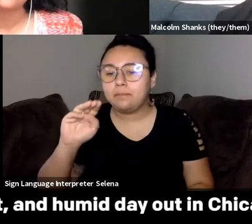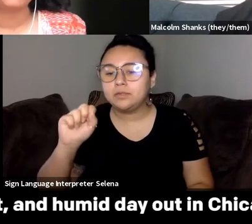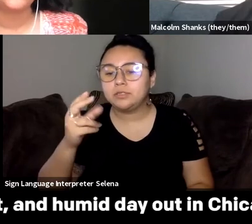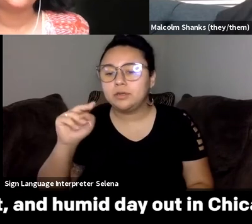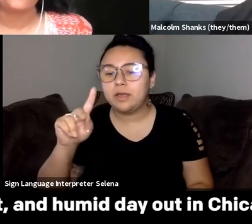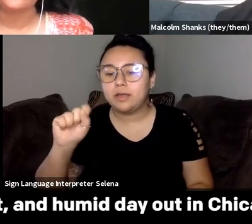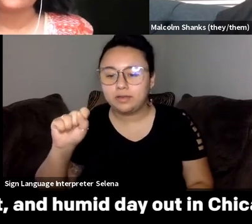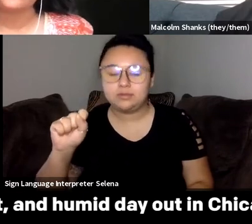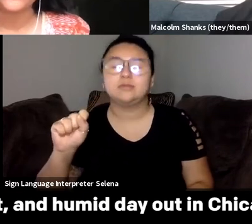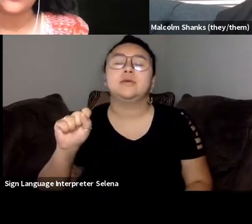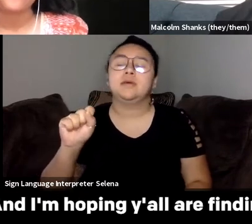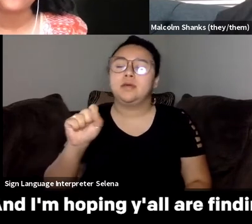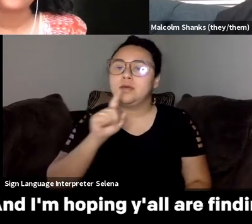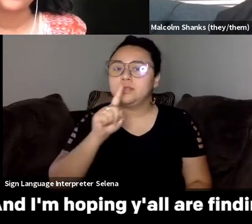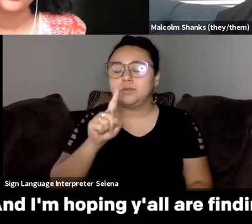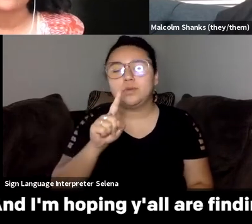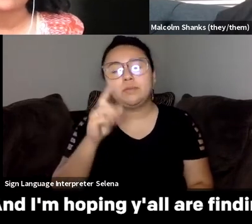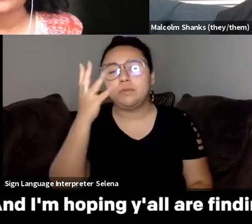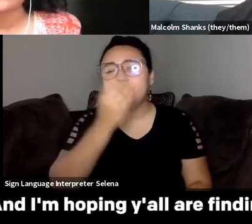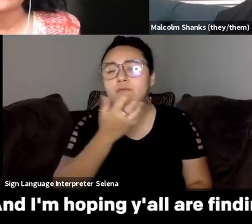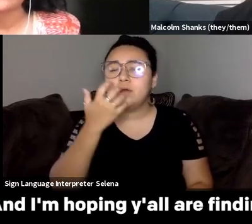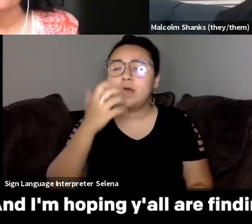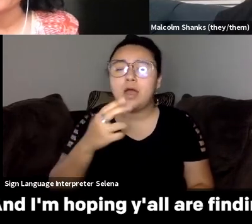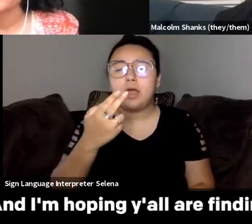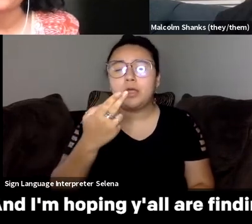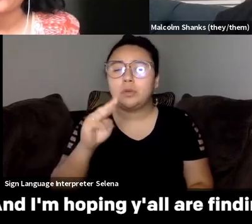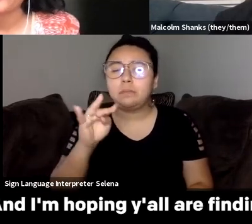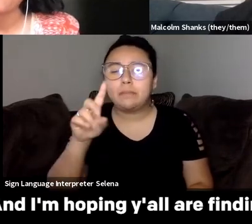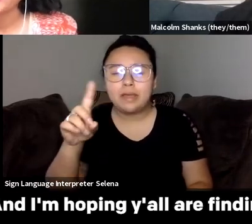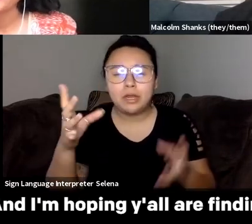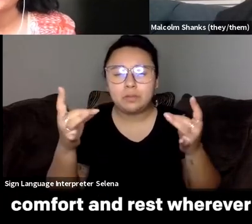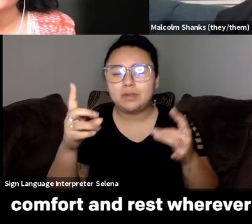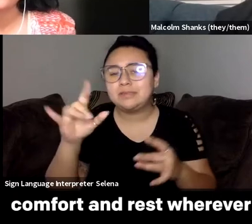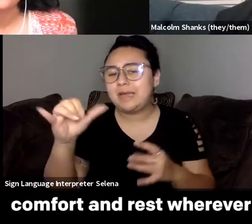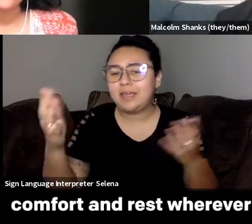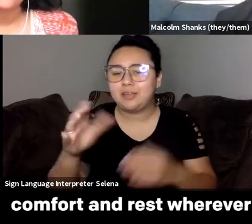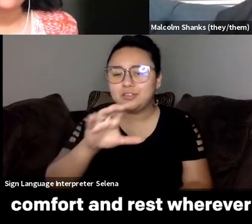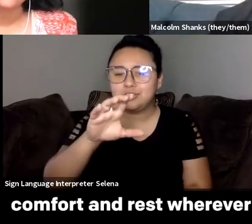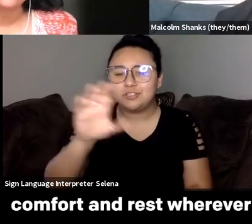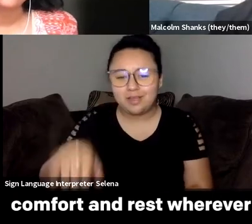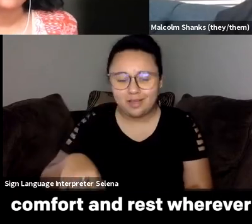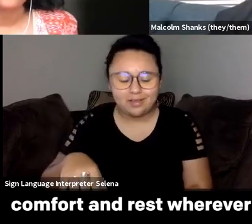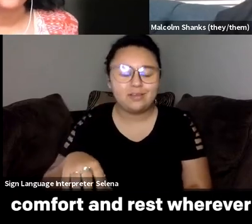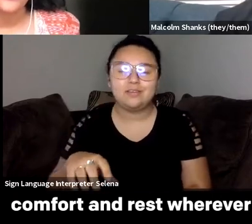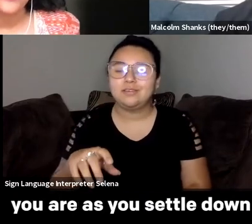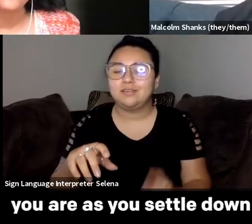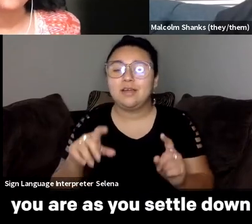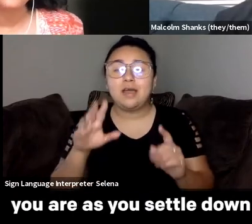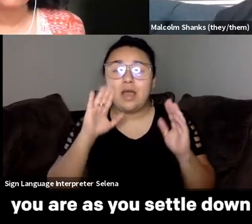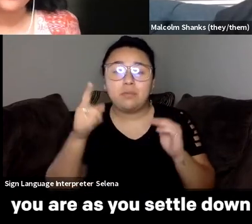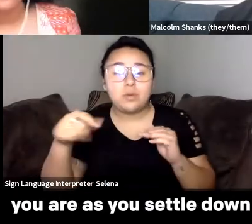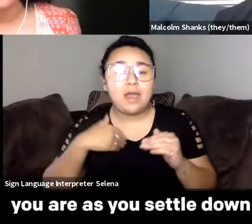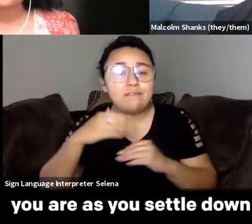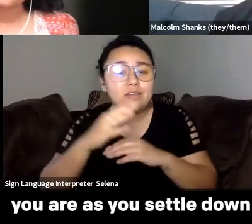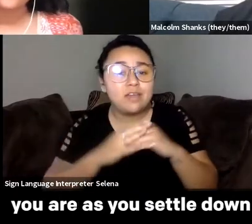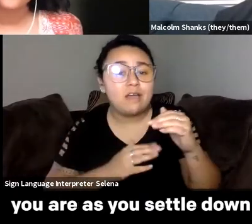really lovely, hot and humid day out in Chicago, and I'm hoping you all are finding comfort and